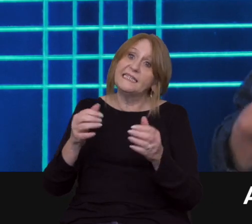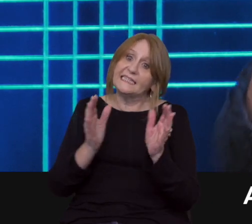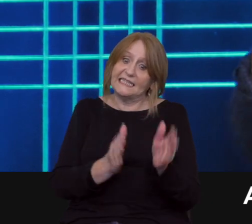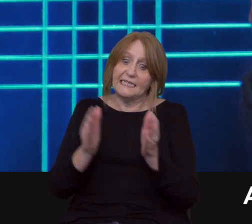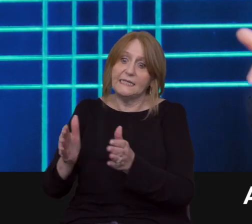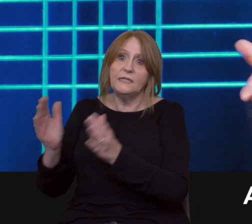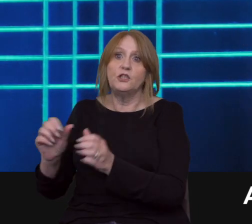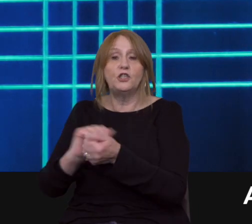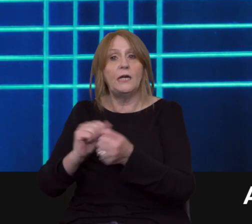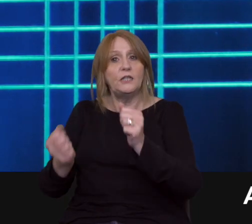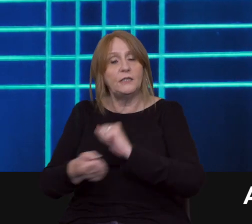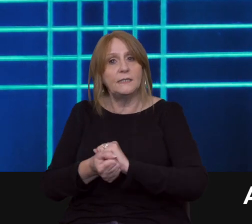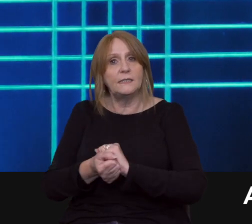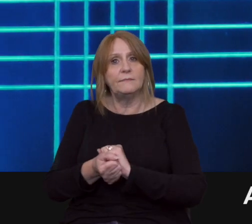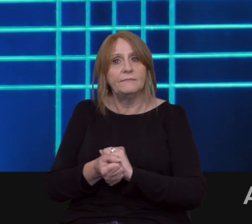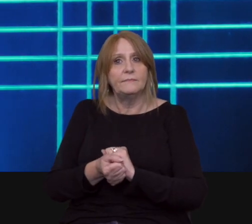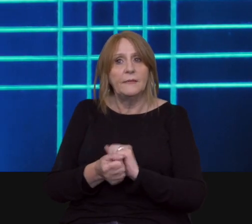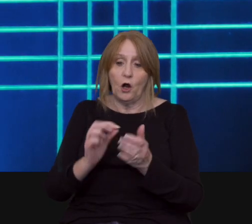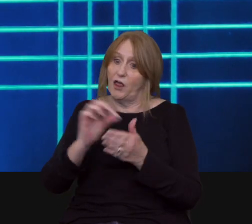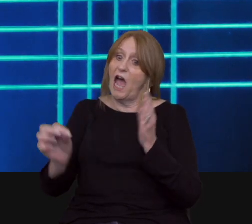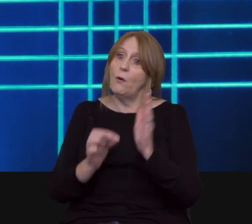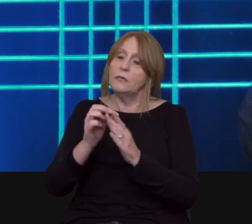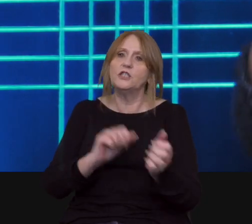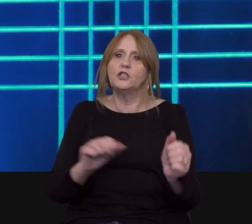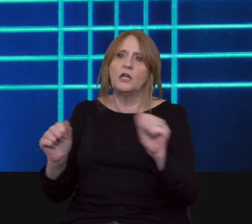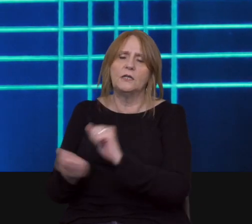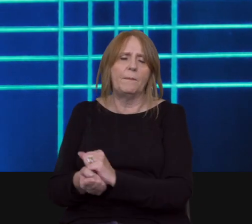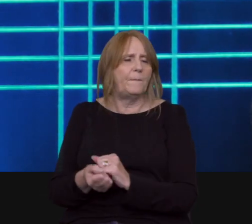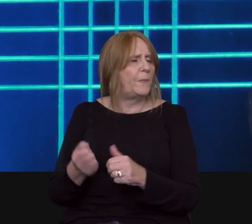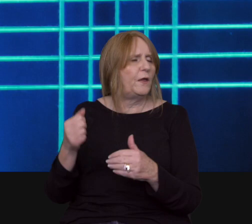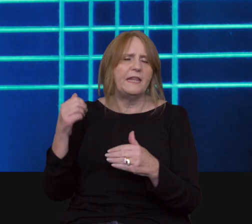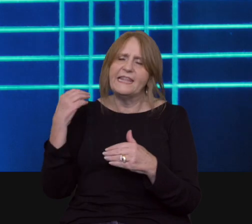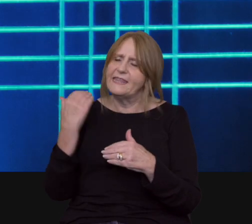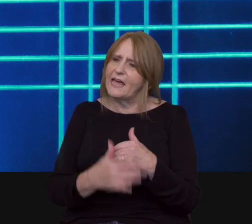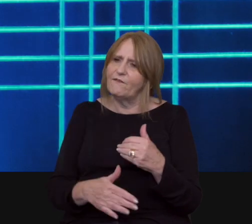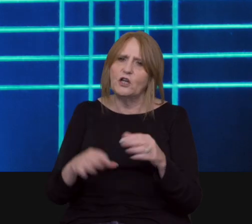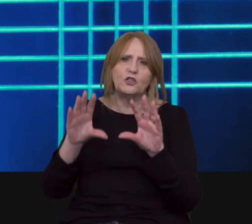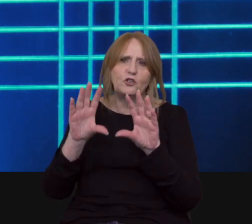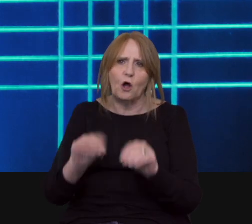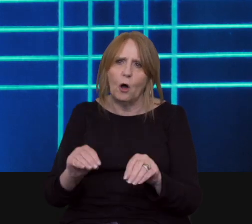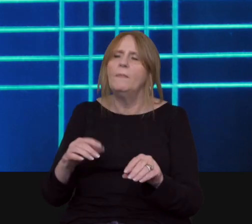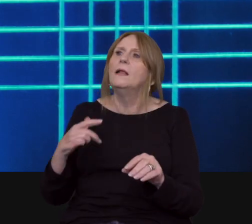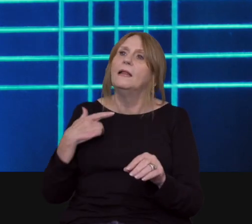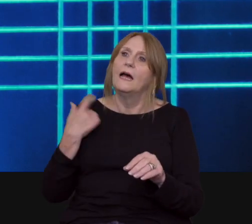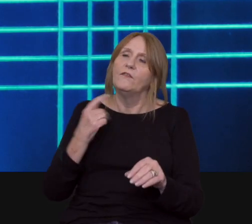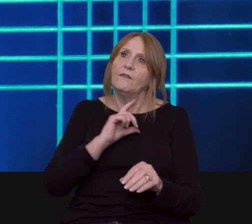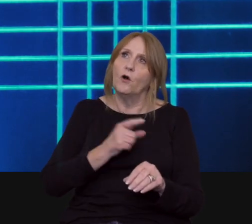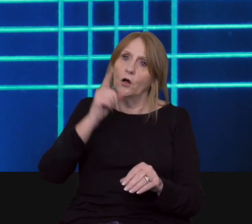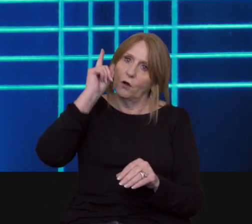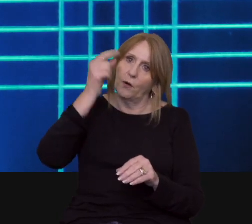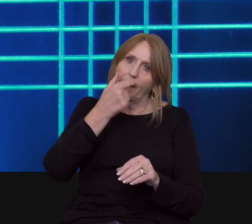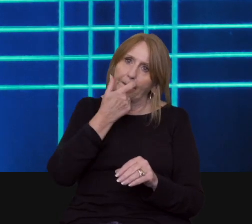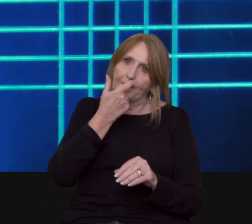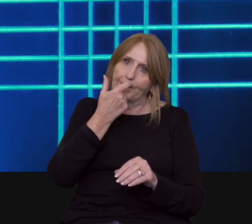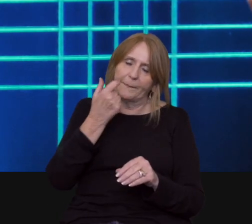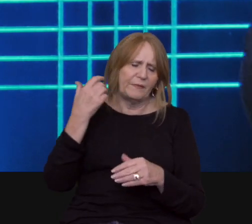Maybe the hours that you have available changes, but there never comes a moment when we stop living for Him. We